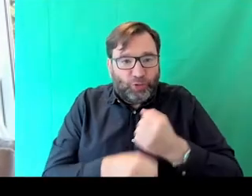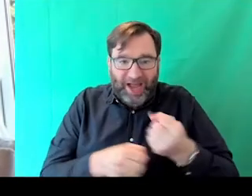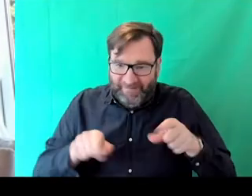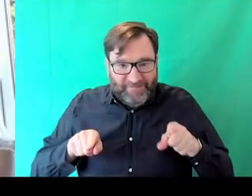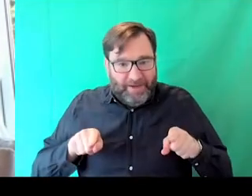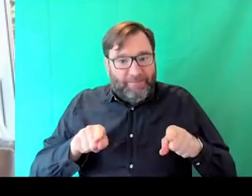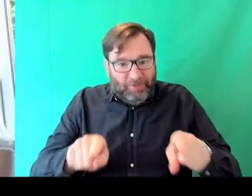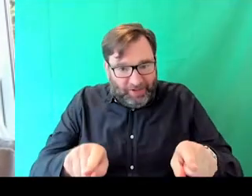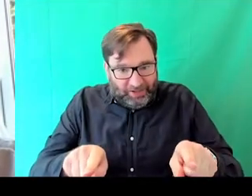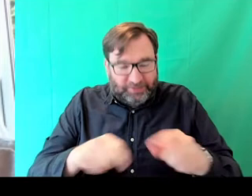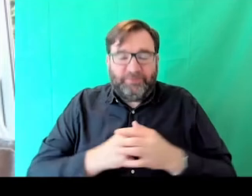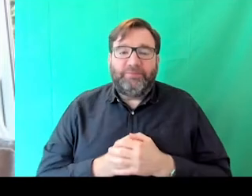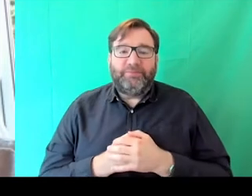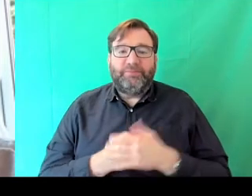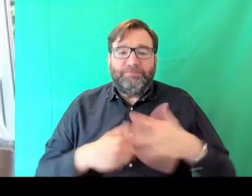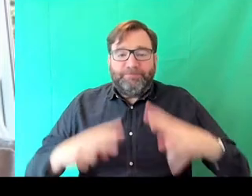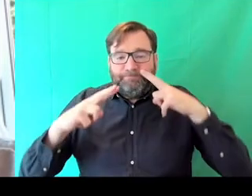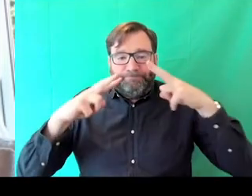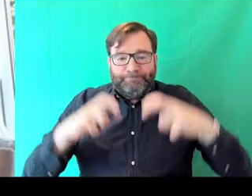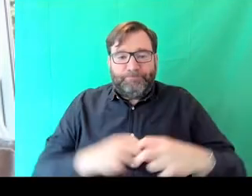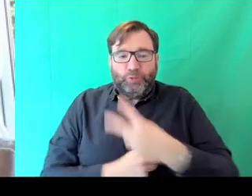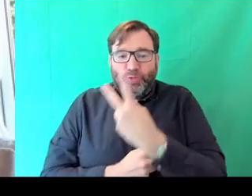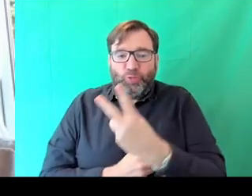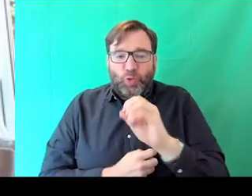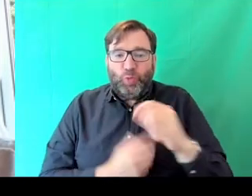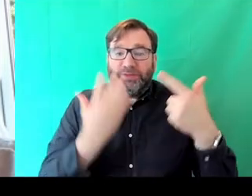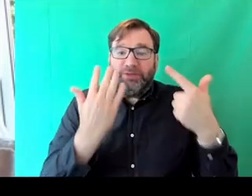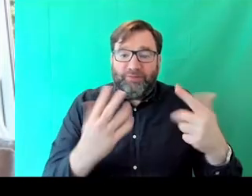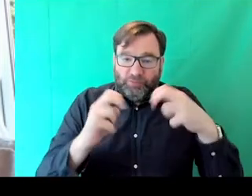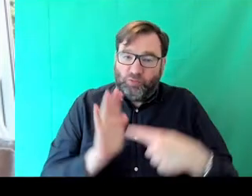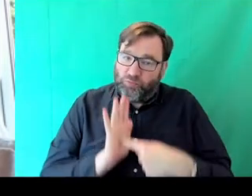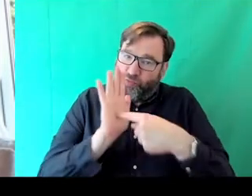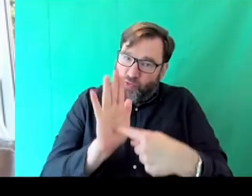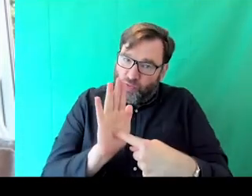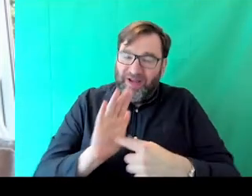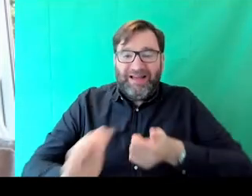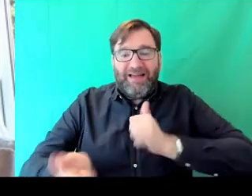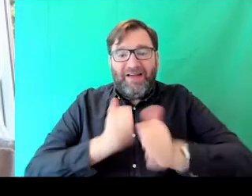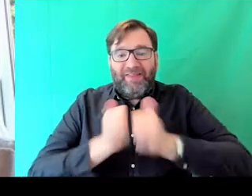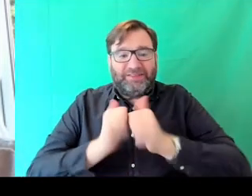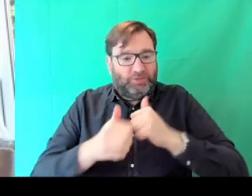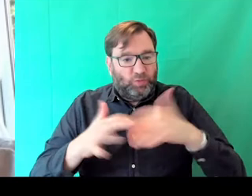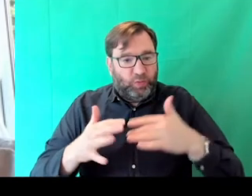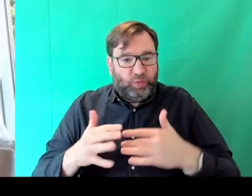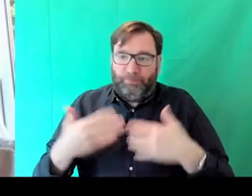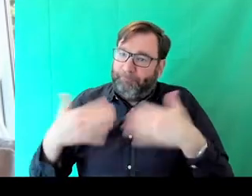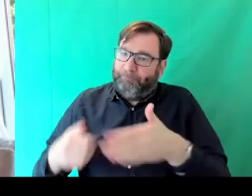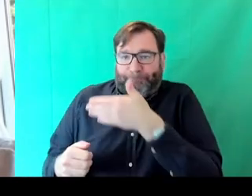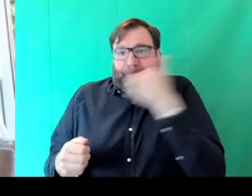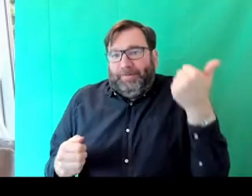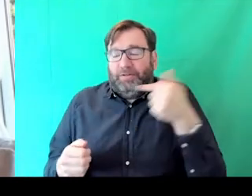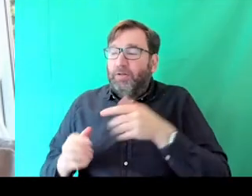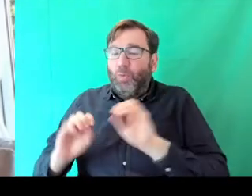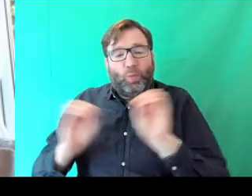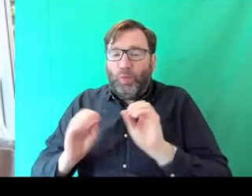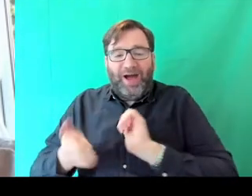in management of self and management of feelings. How do you think that being a top athlete has prepared you for success in your professional